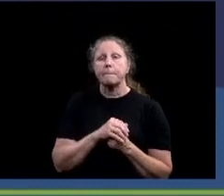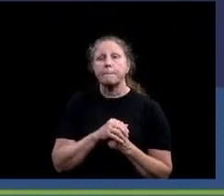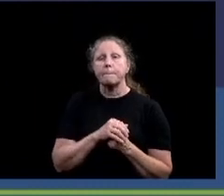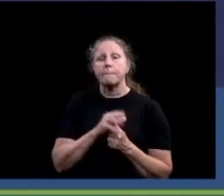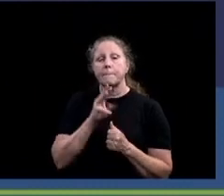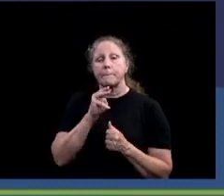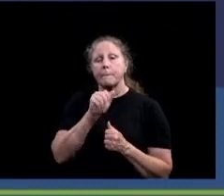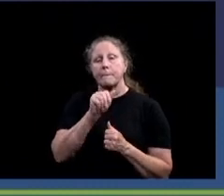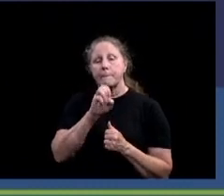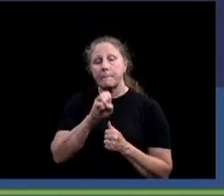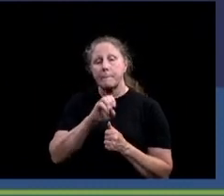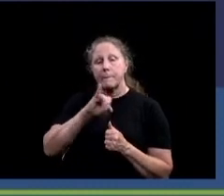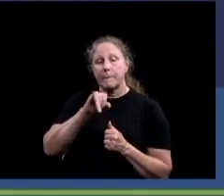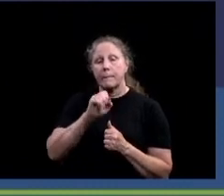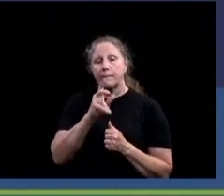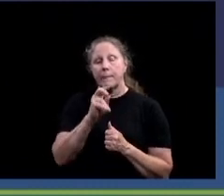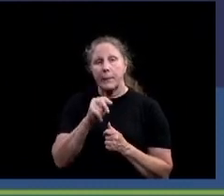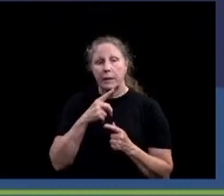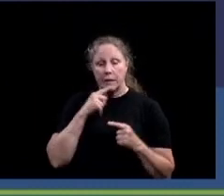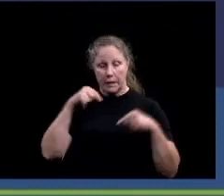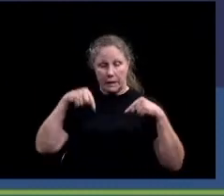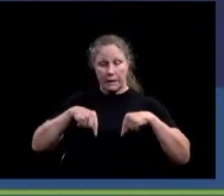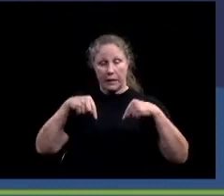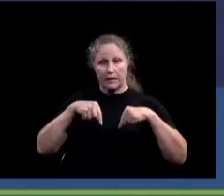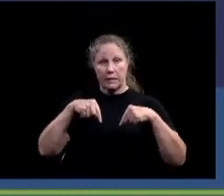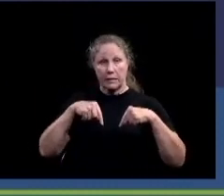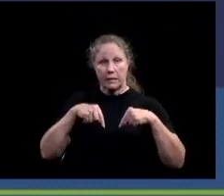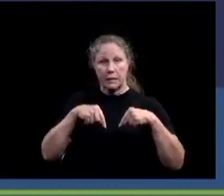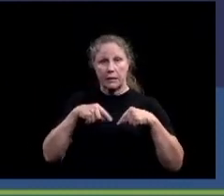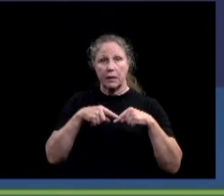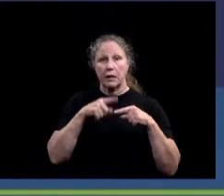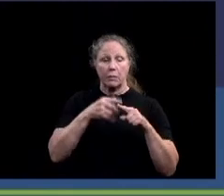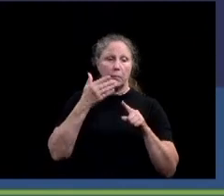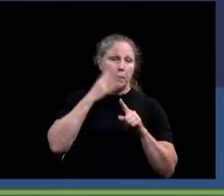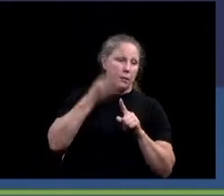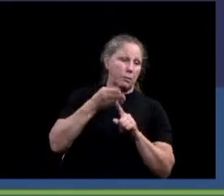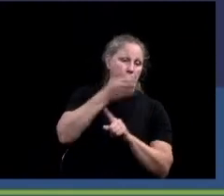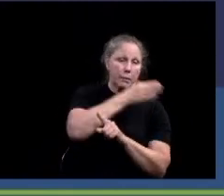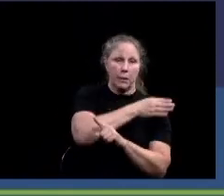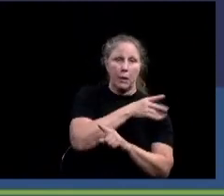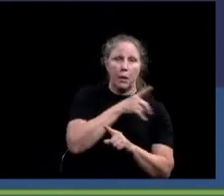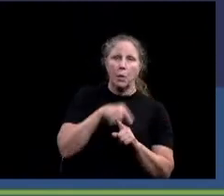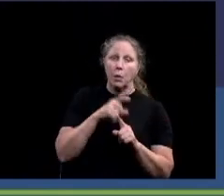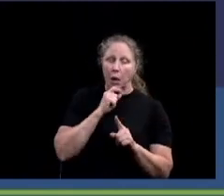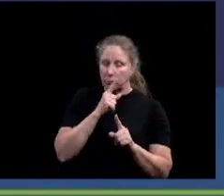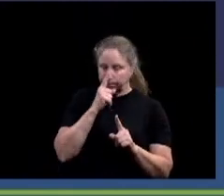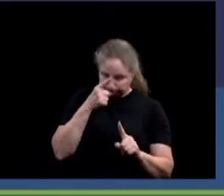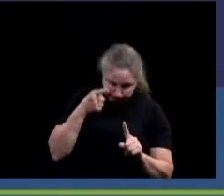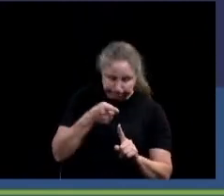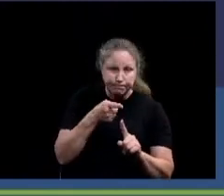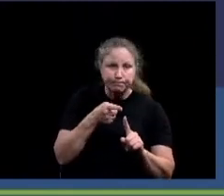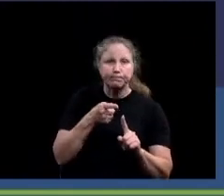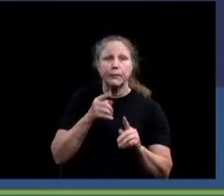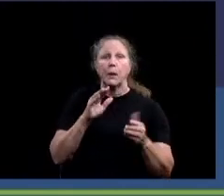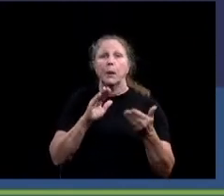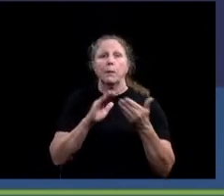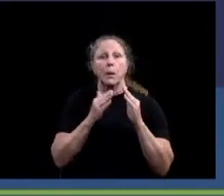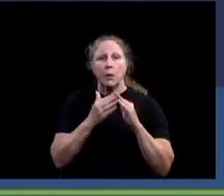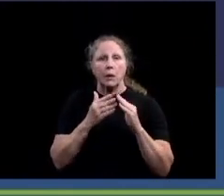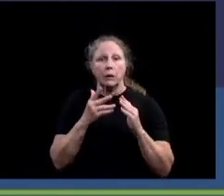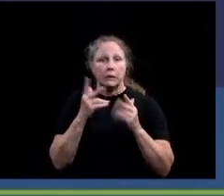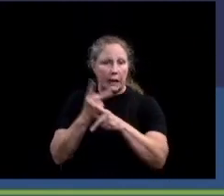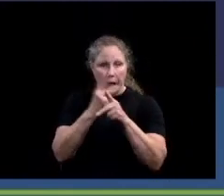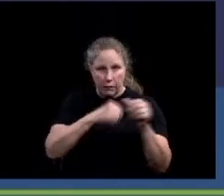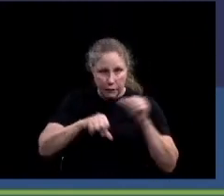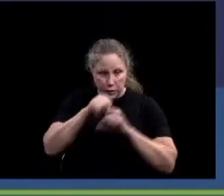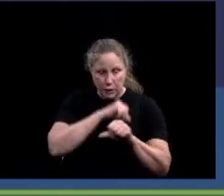she and Alice Rodriguez were like dead on community policing. And we saw the benefits. The city as a whole saw the